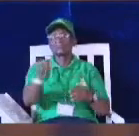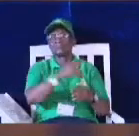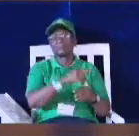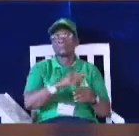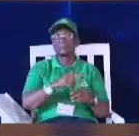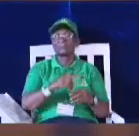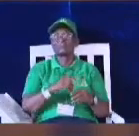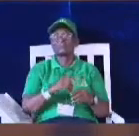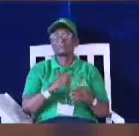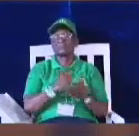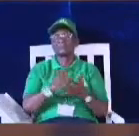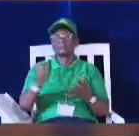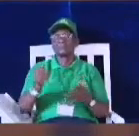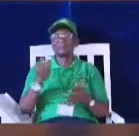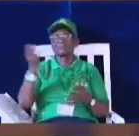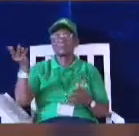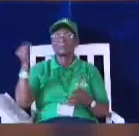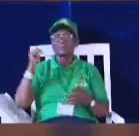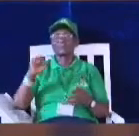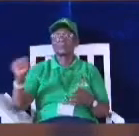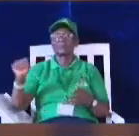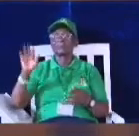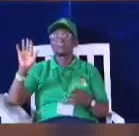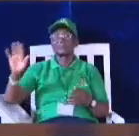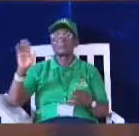I was a lecturer in the University of Lagos.